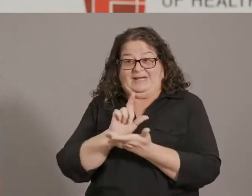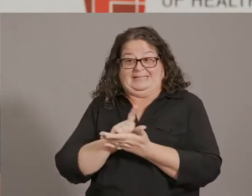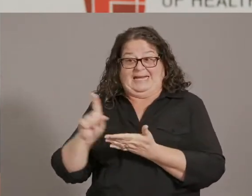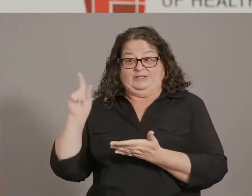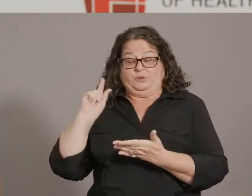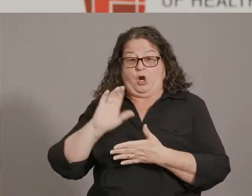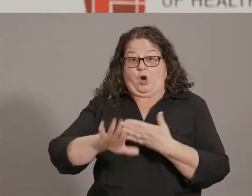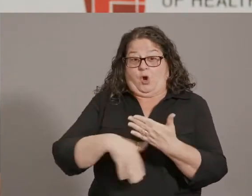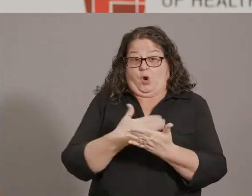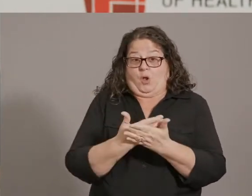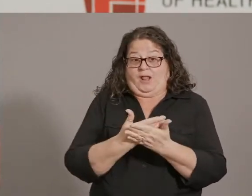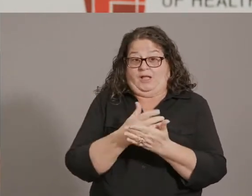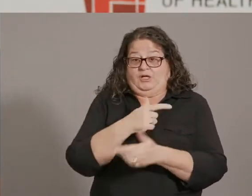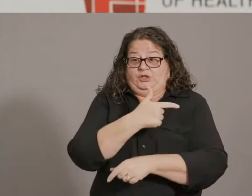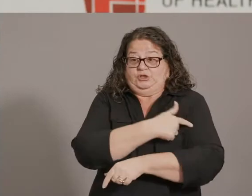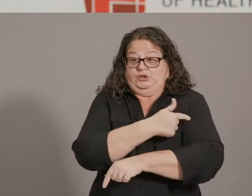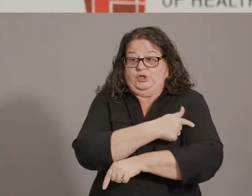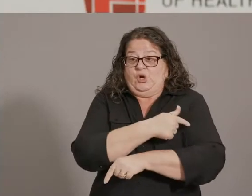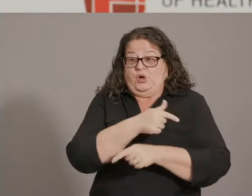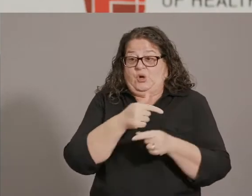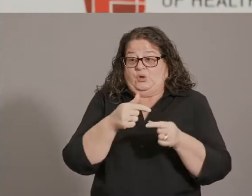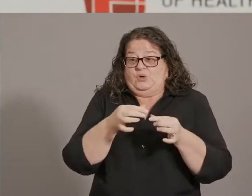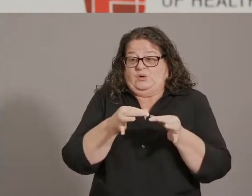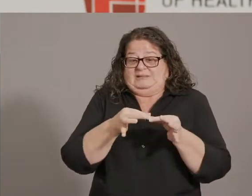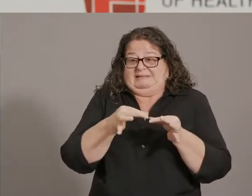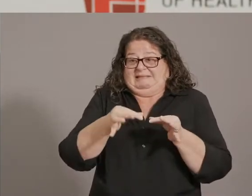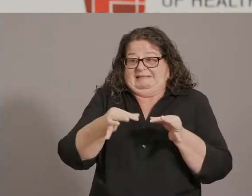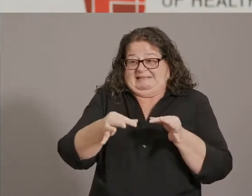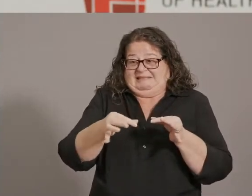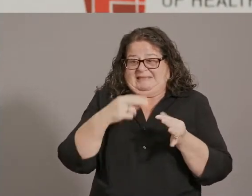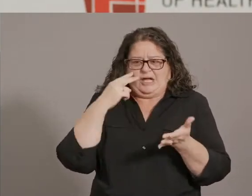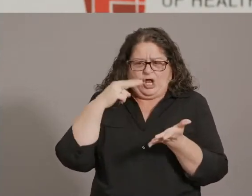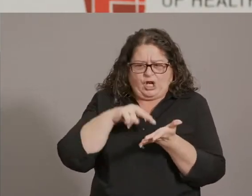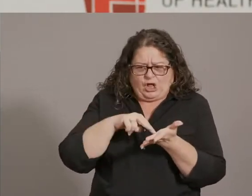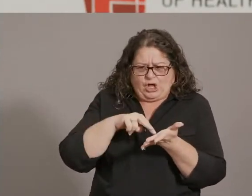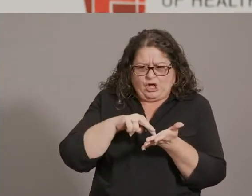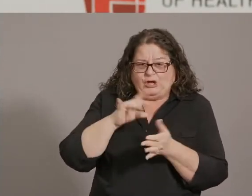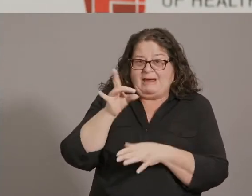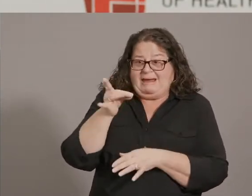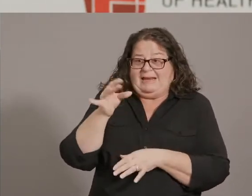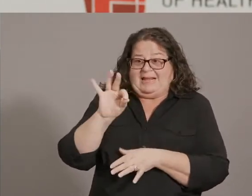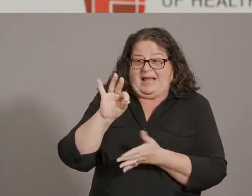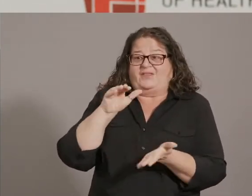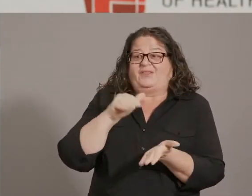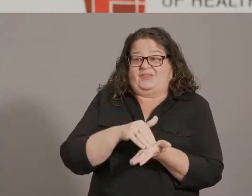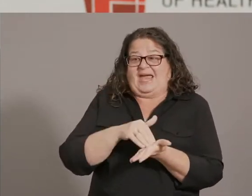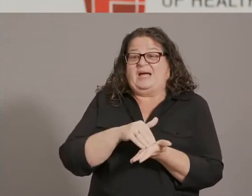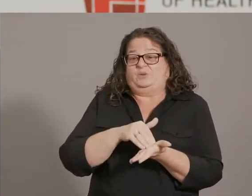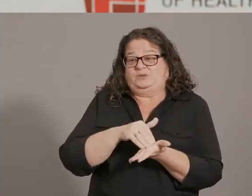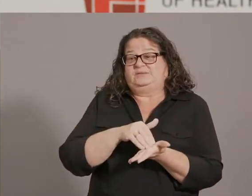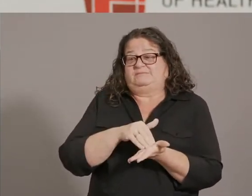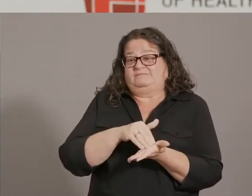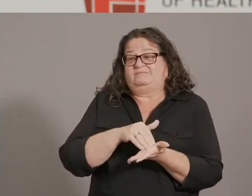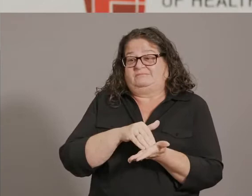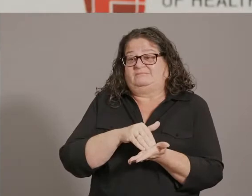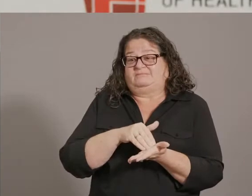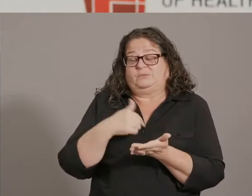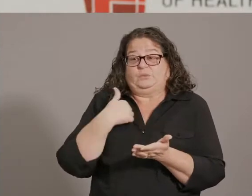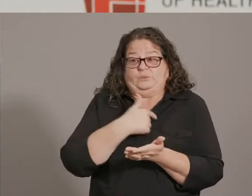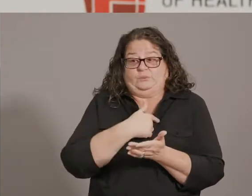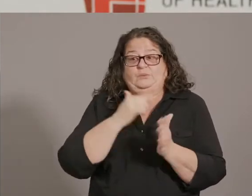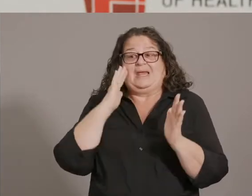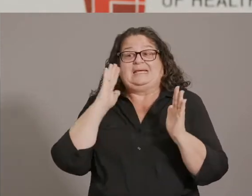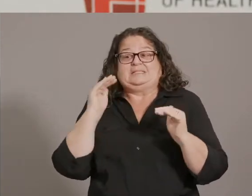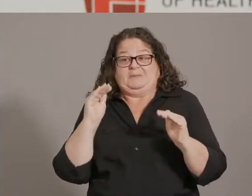looking to take a look. So about 89,000 doses. We expect them to probably